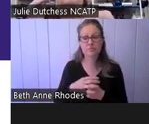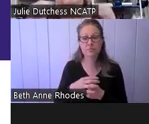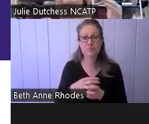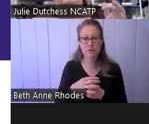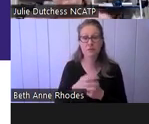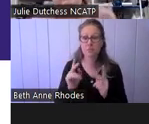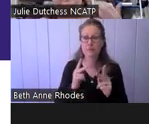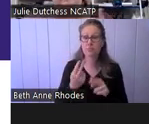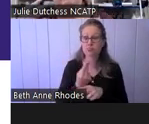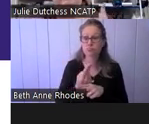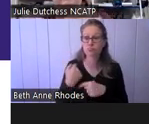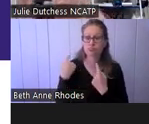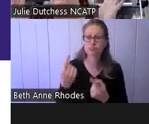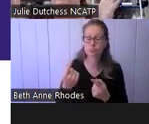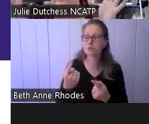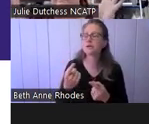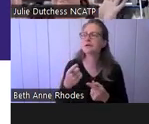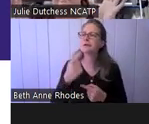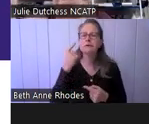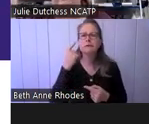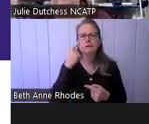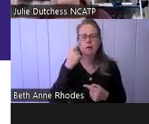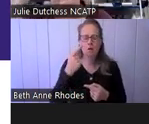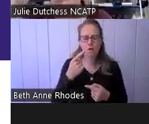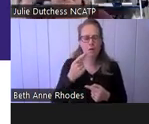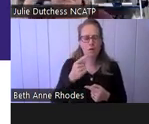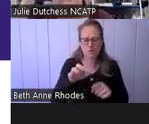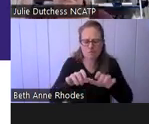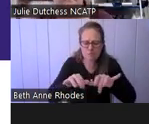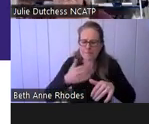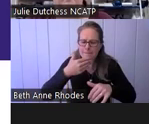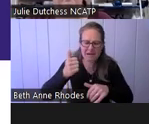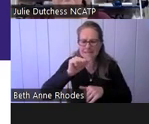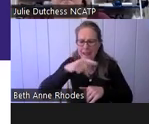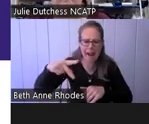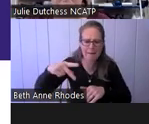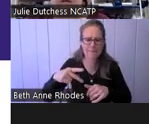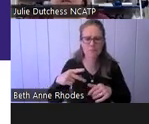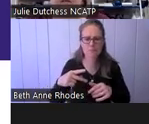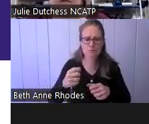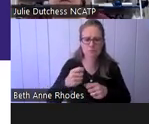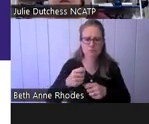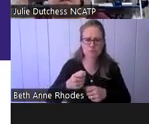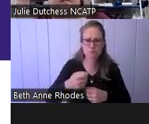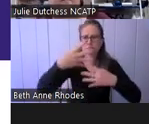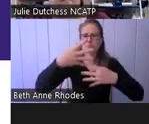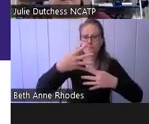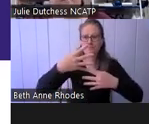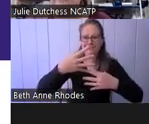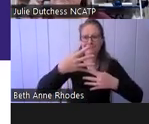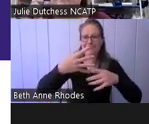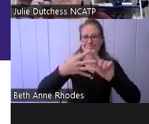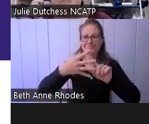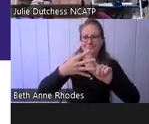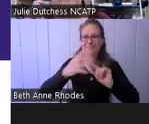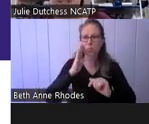much when you look at different, like what's the best apps out there, it tends to be on a lot of the lists. So it does a lot, it